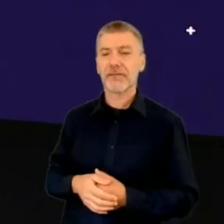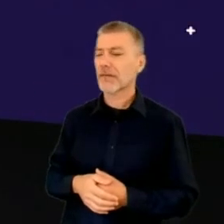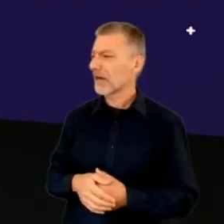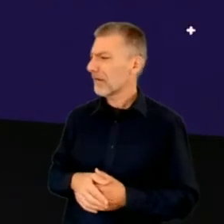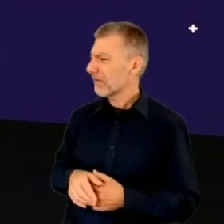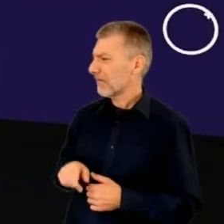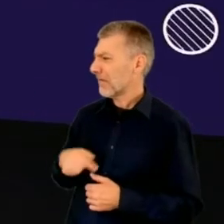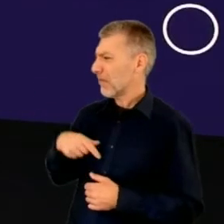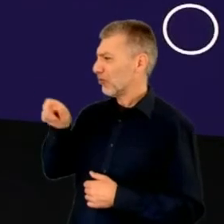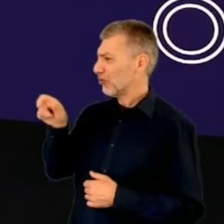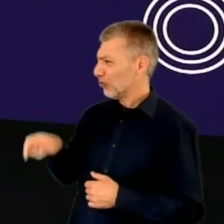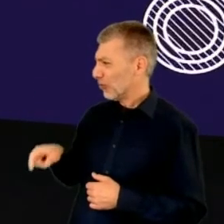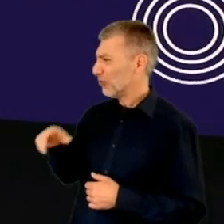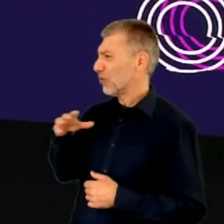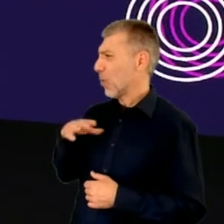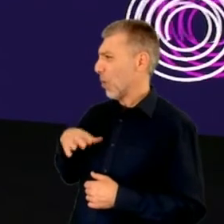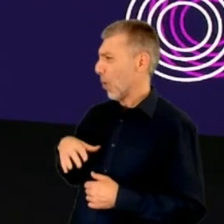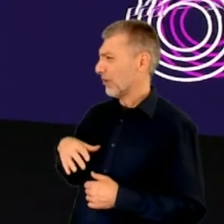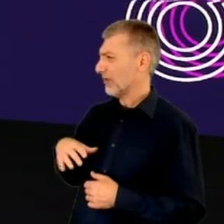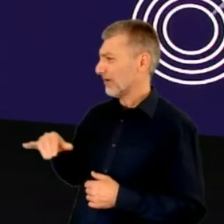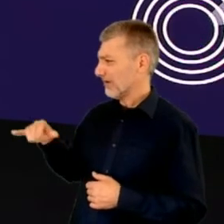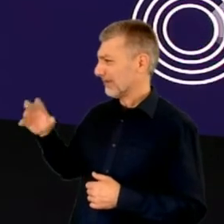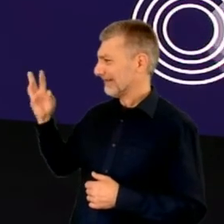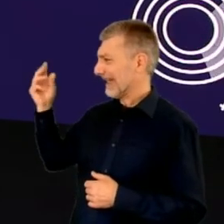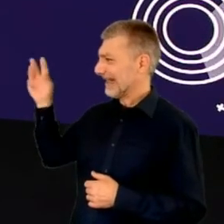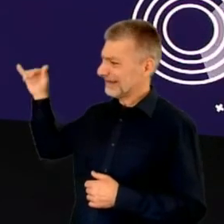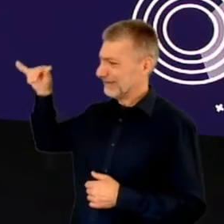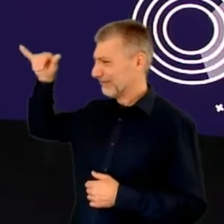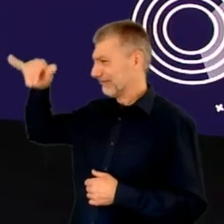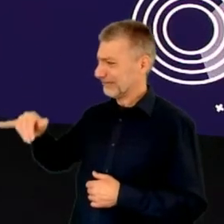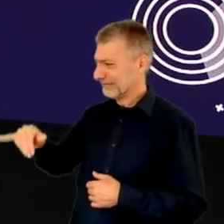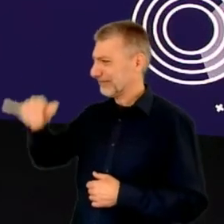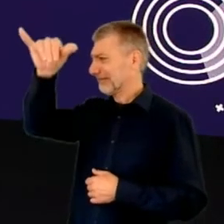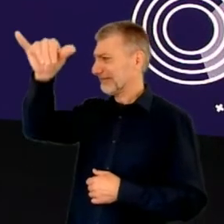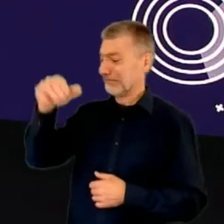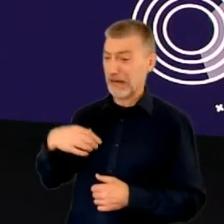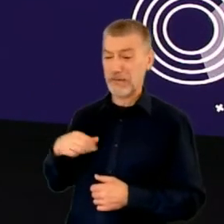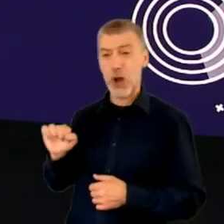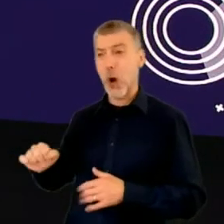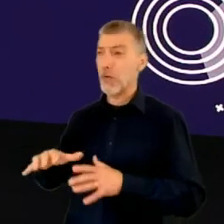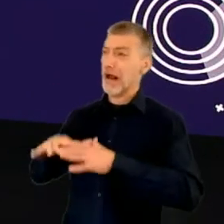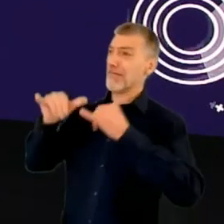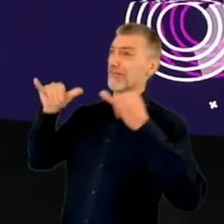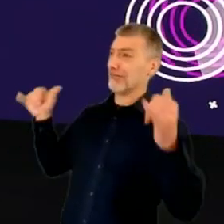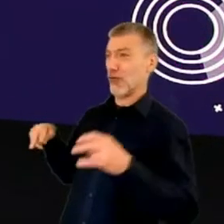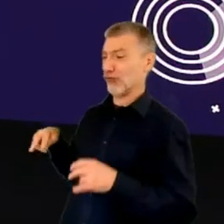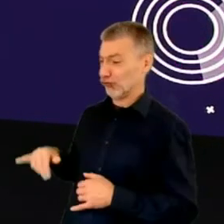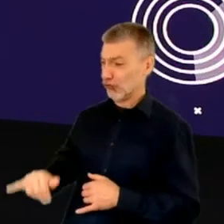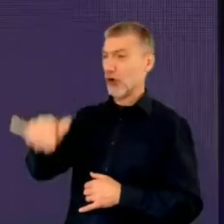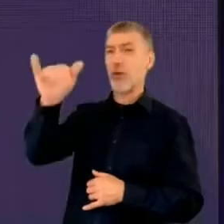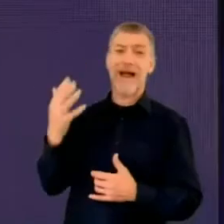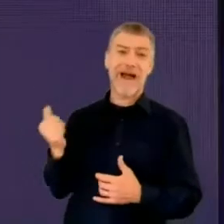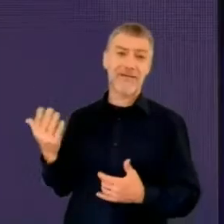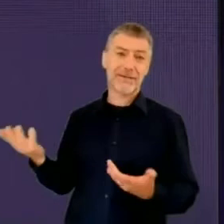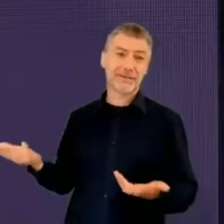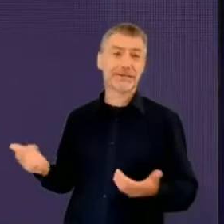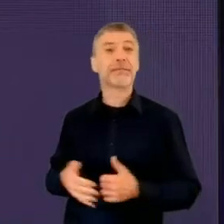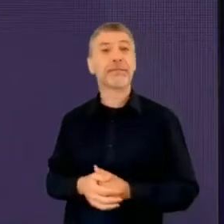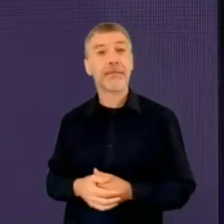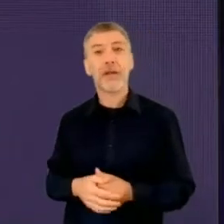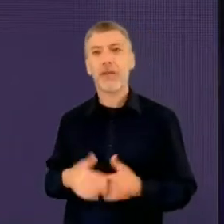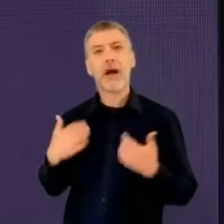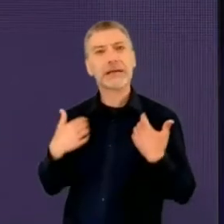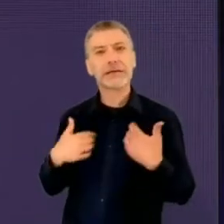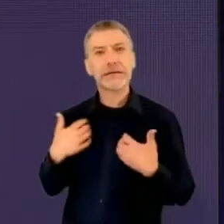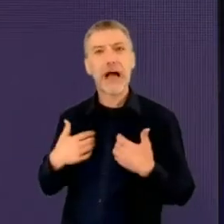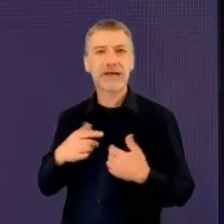garden, so he's expecting to be picked up. But no, I think it's a fantastic question and exciting to see how soon something